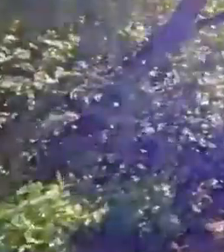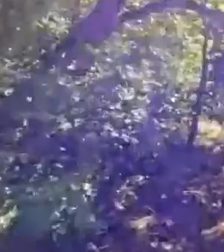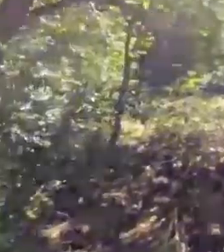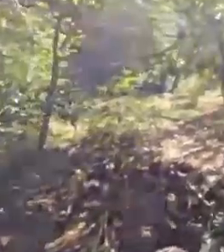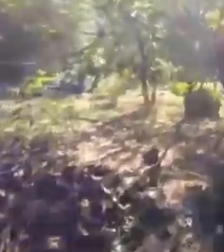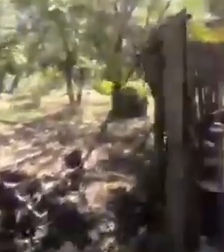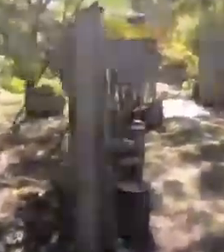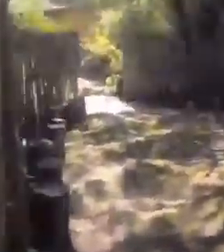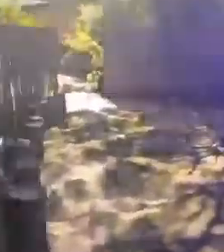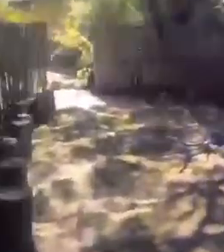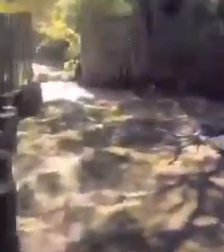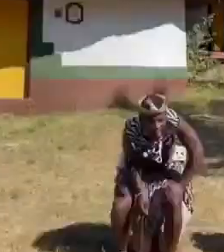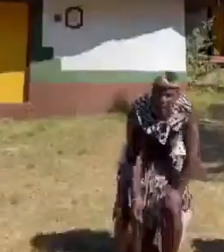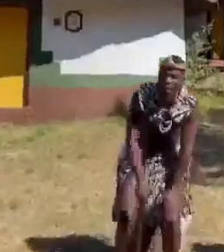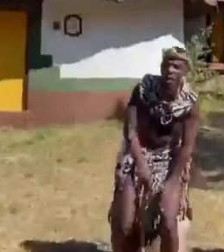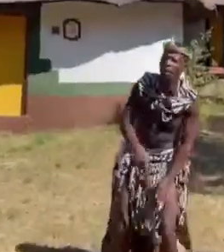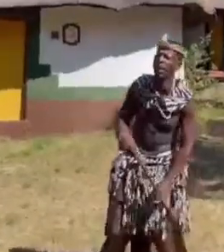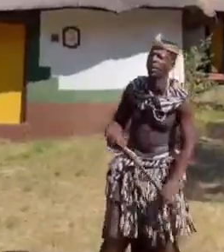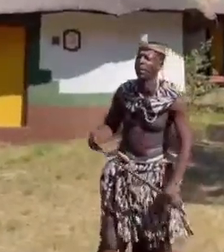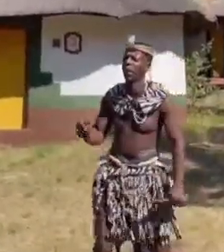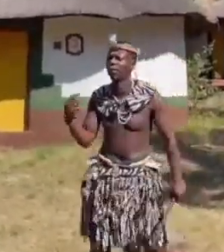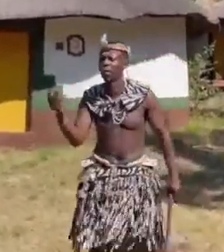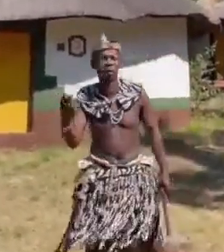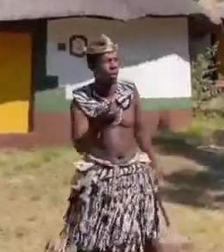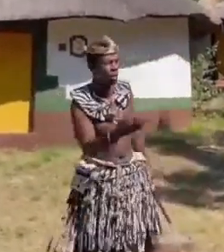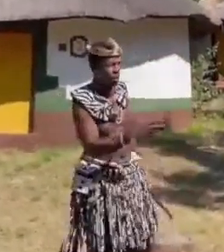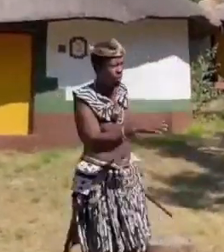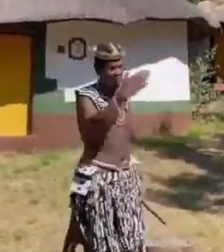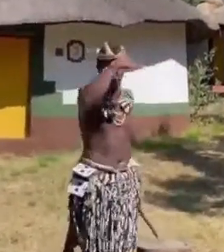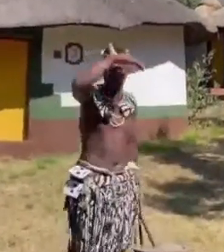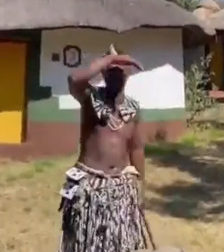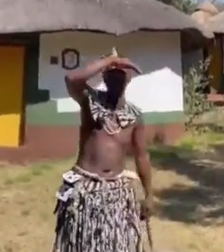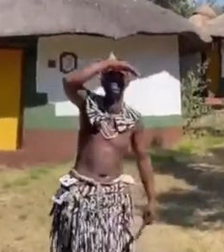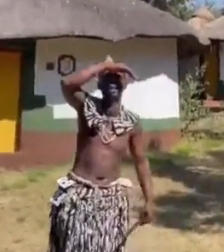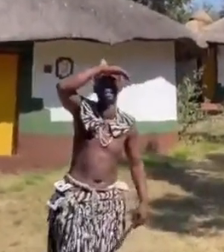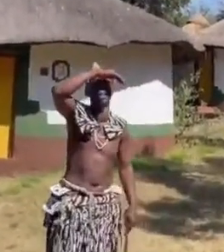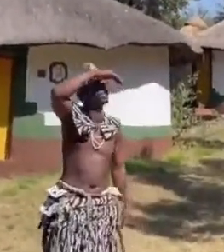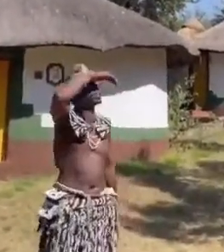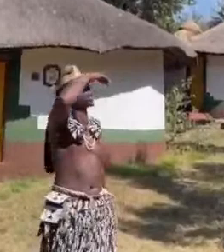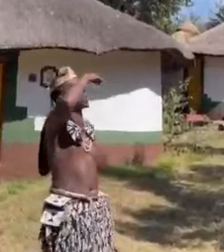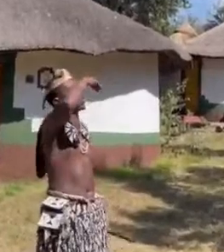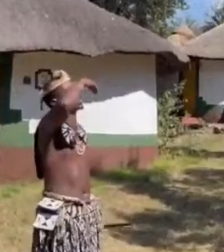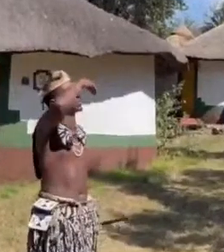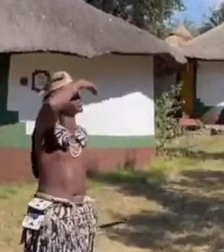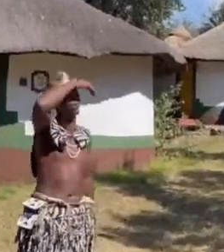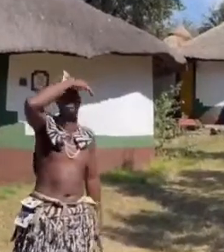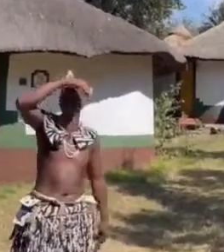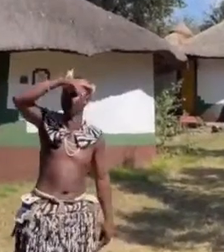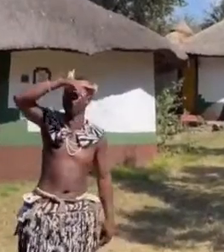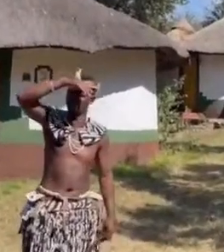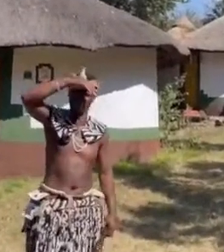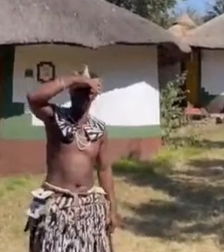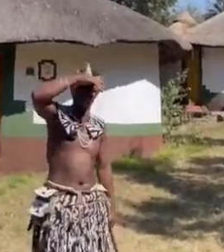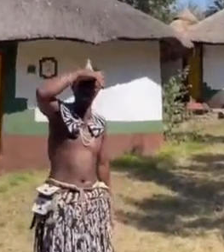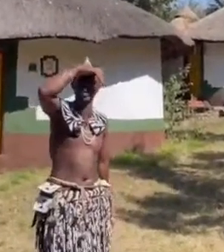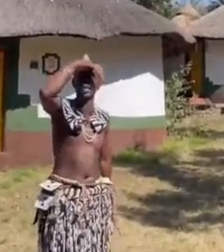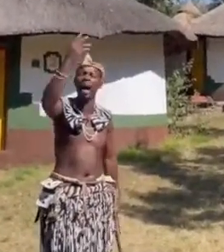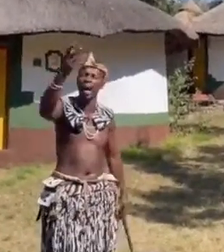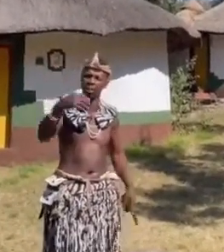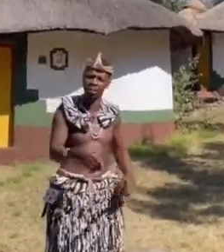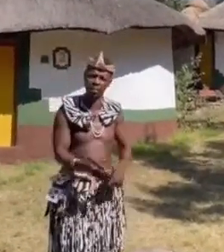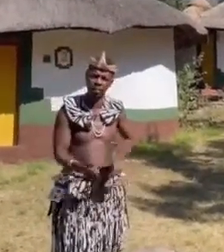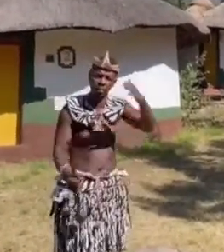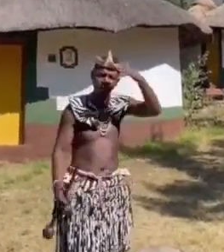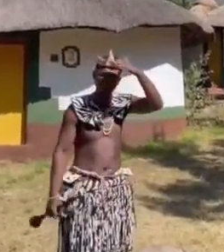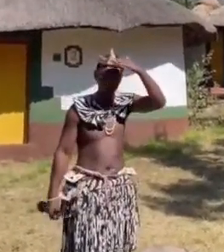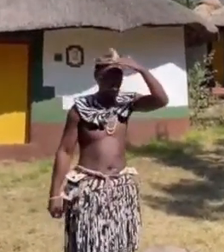amazing. I know it's very difficult for you to speak Xhosa, but practice makes perfect. So I want all of you to try this one. Can you say